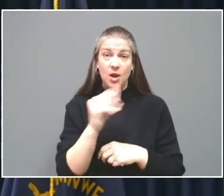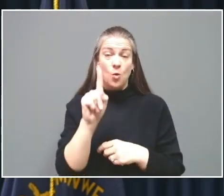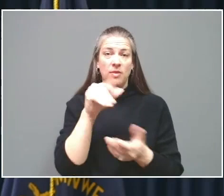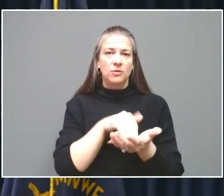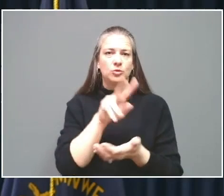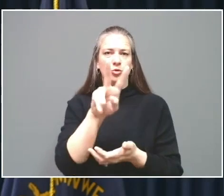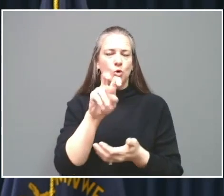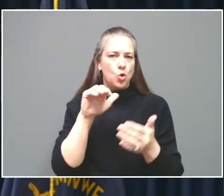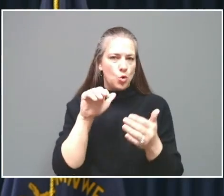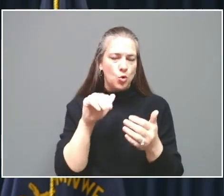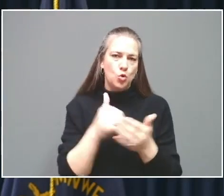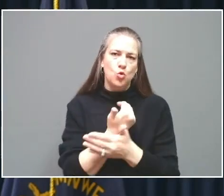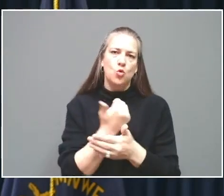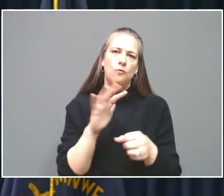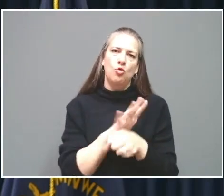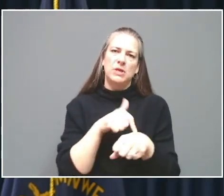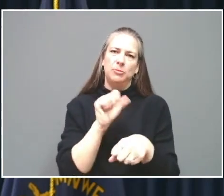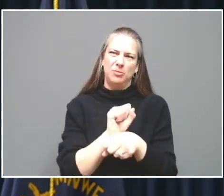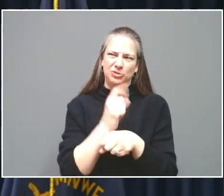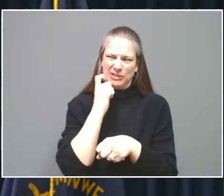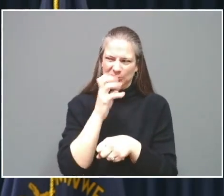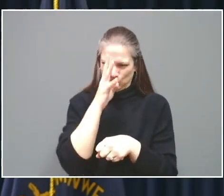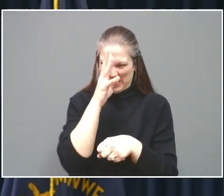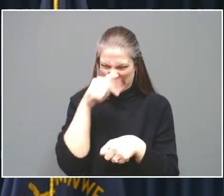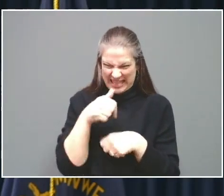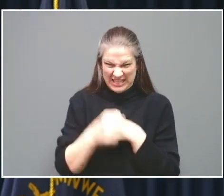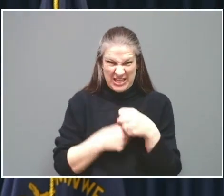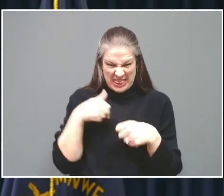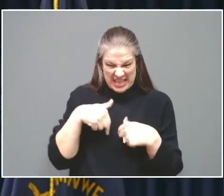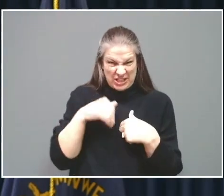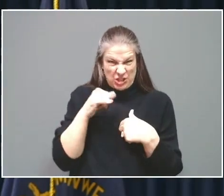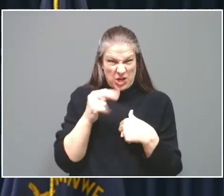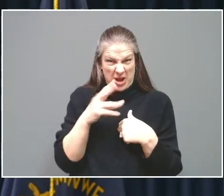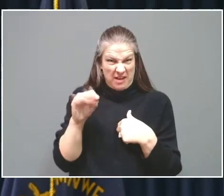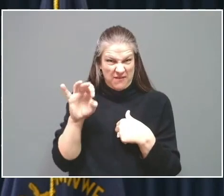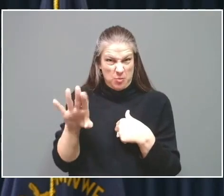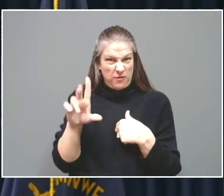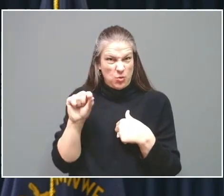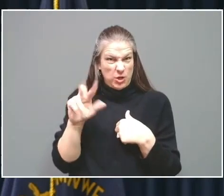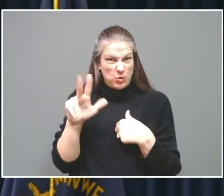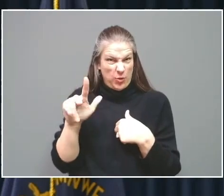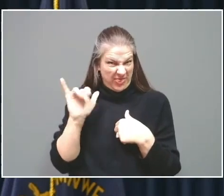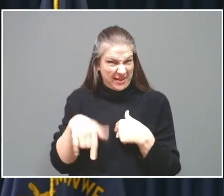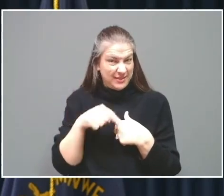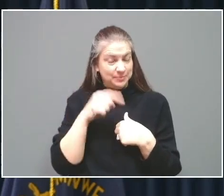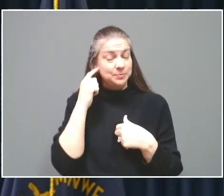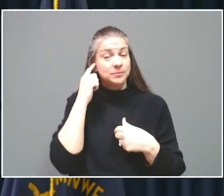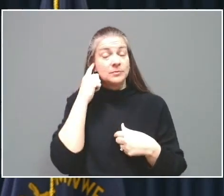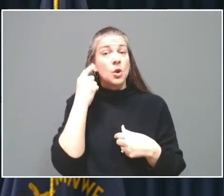created thus far, just in January and February of 2023. One of the projects approved